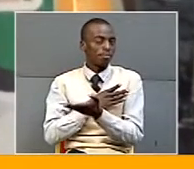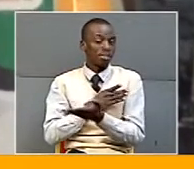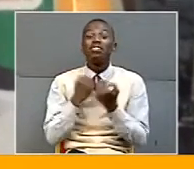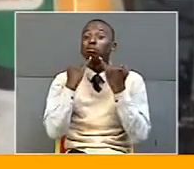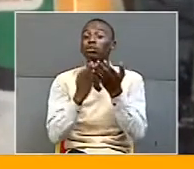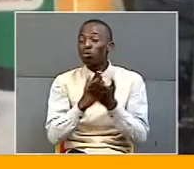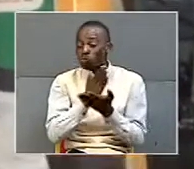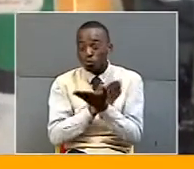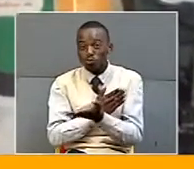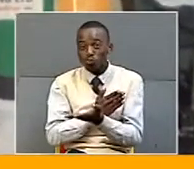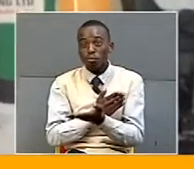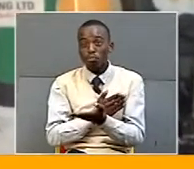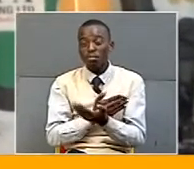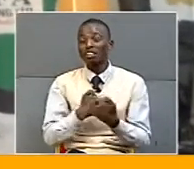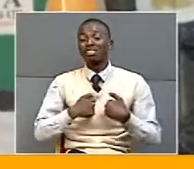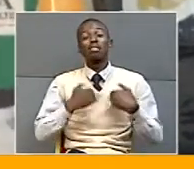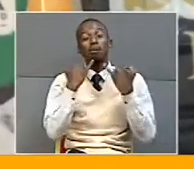Mabulira kino muva si bigambo.